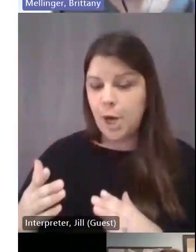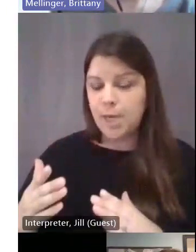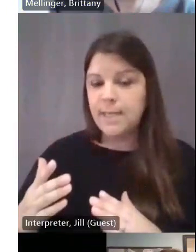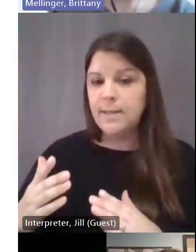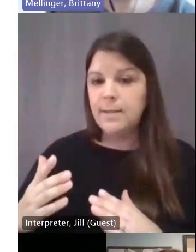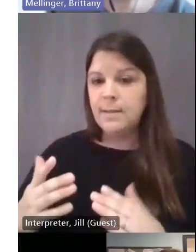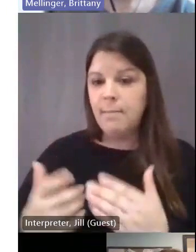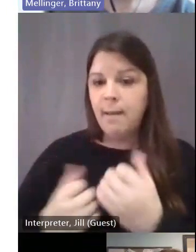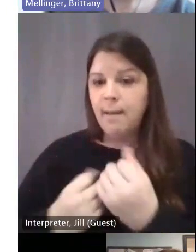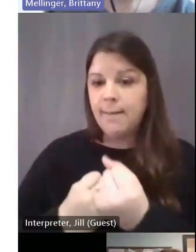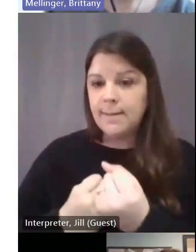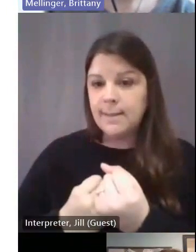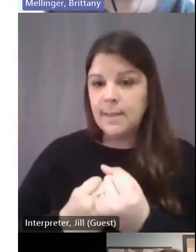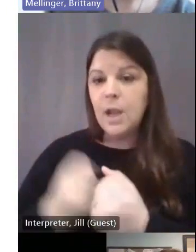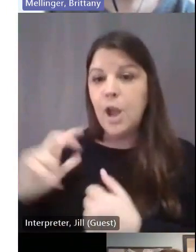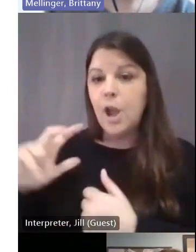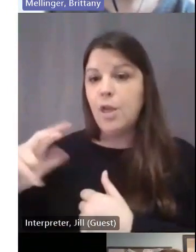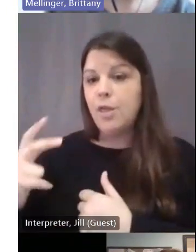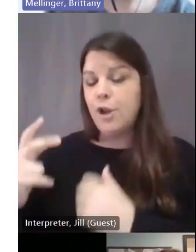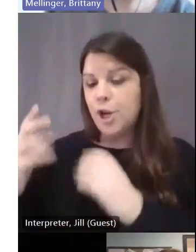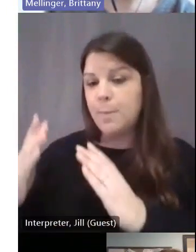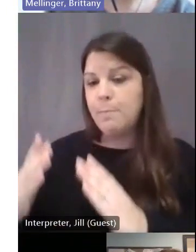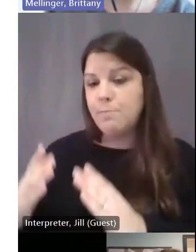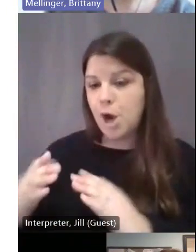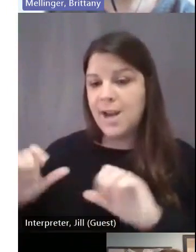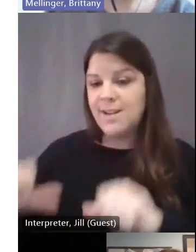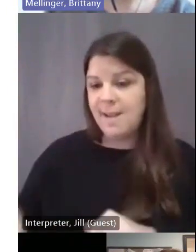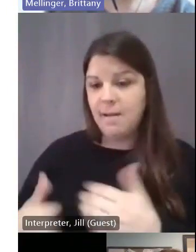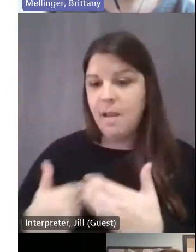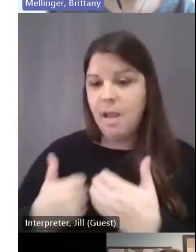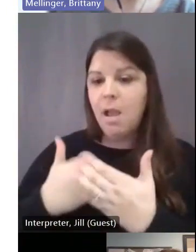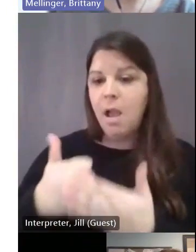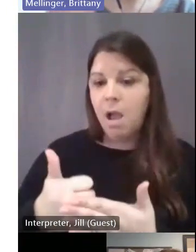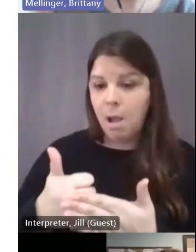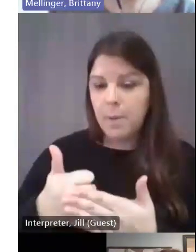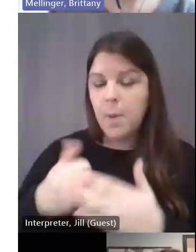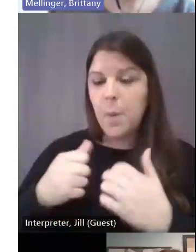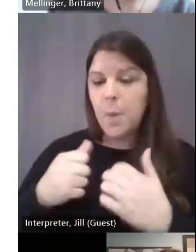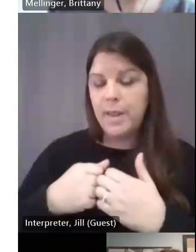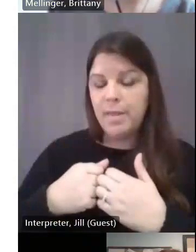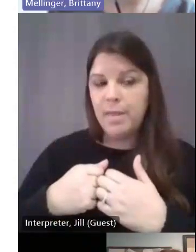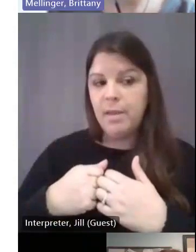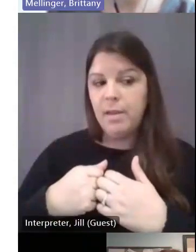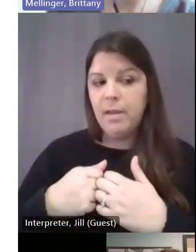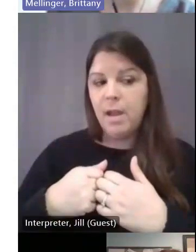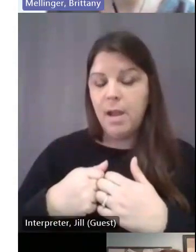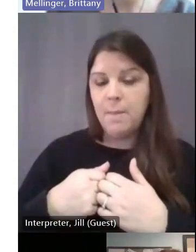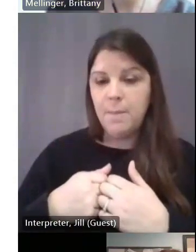assist. A third party can definitely assist someone with